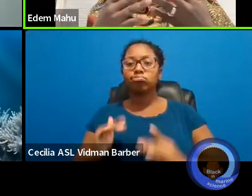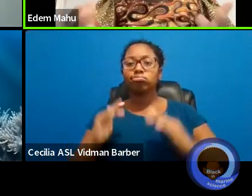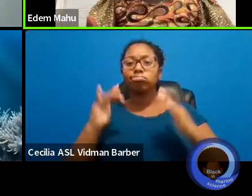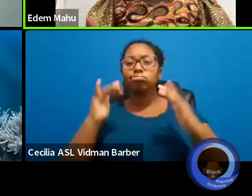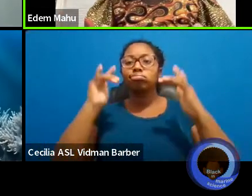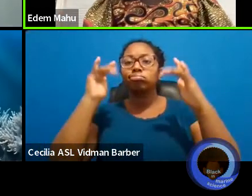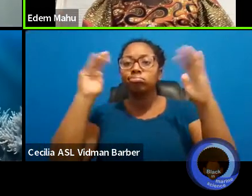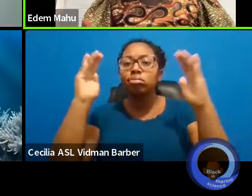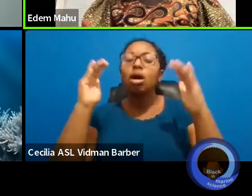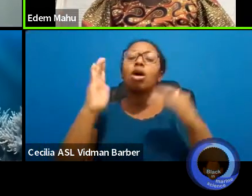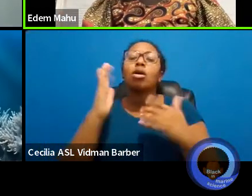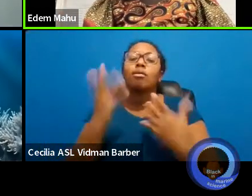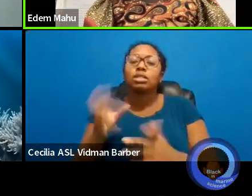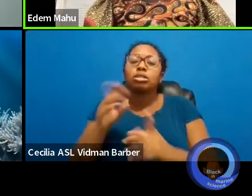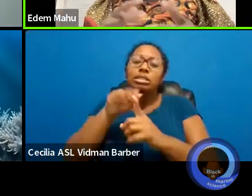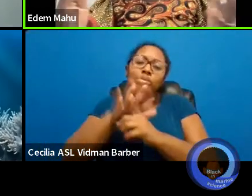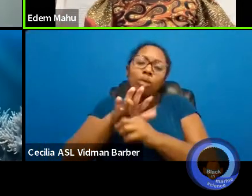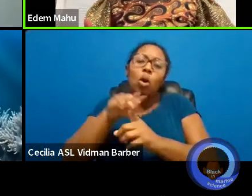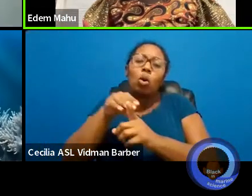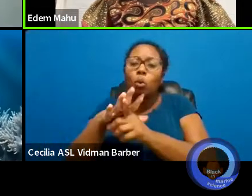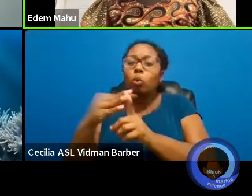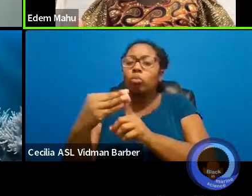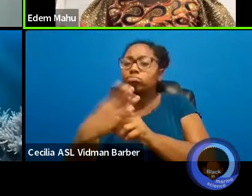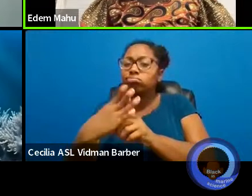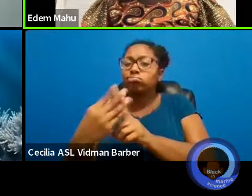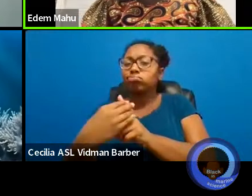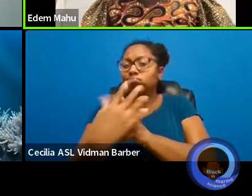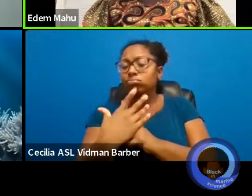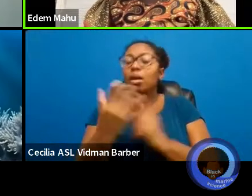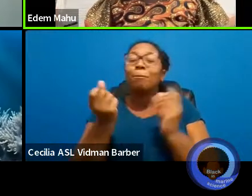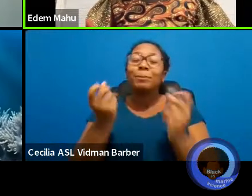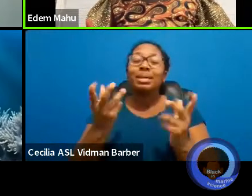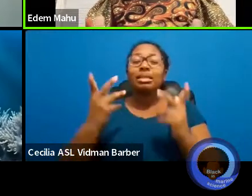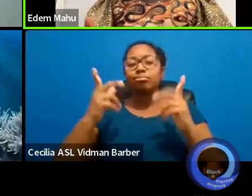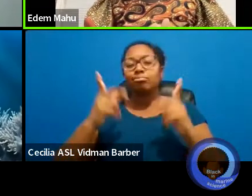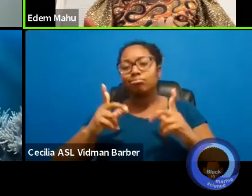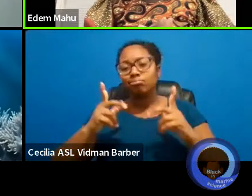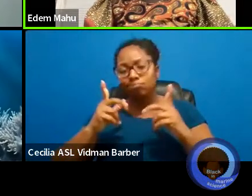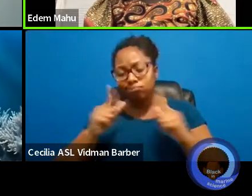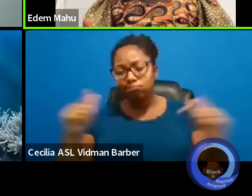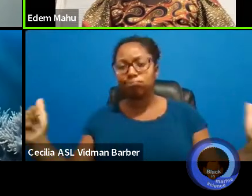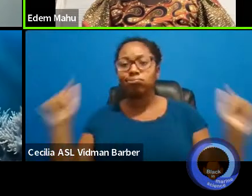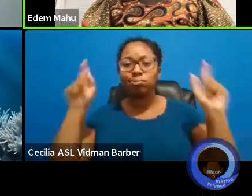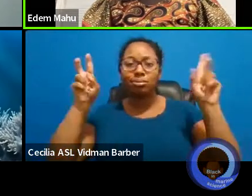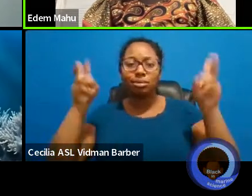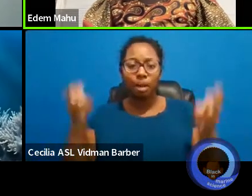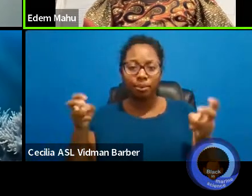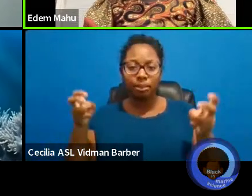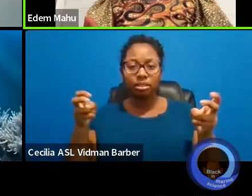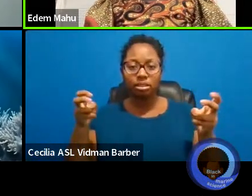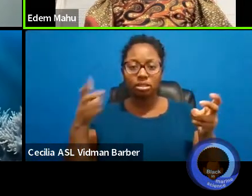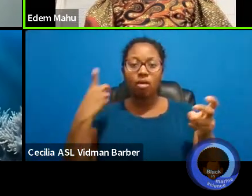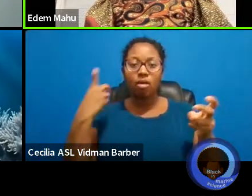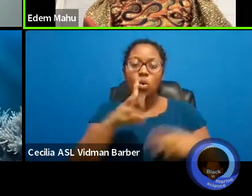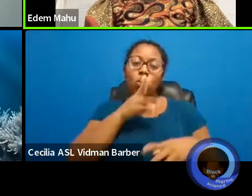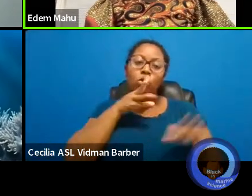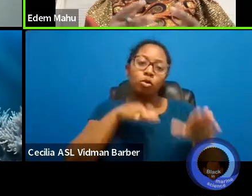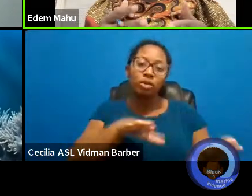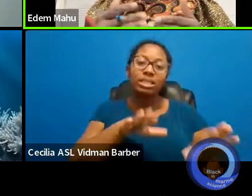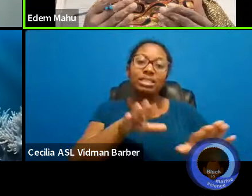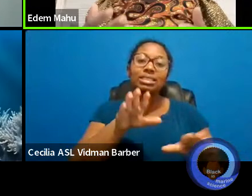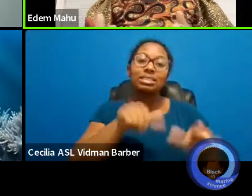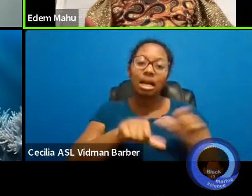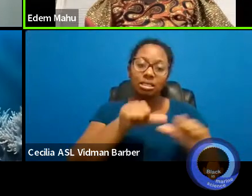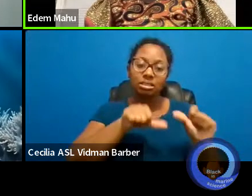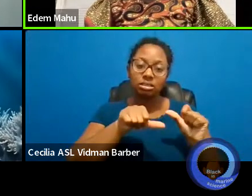been exposed to a lot of topics in marine science. And then